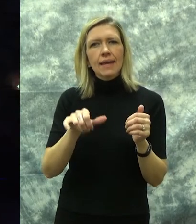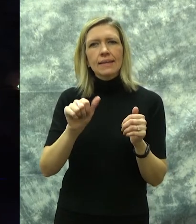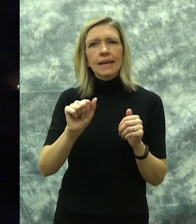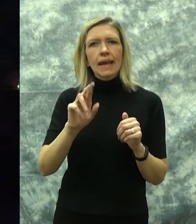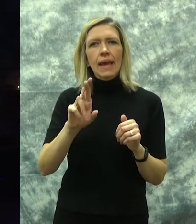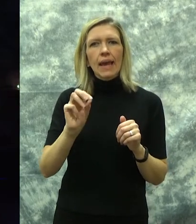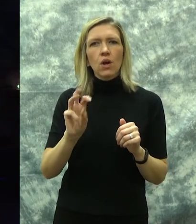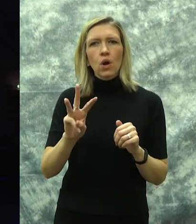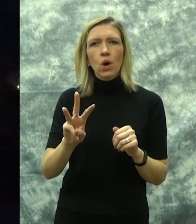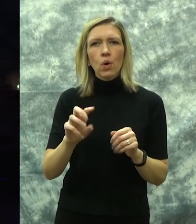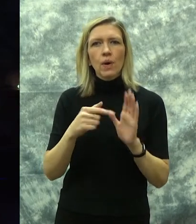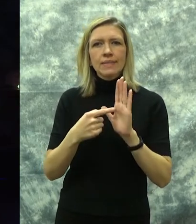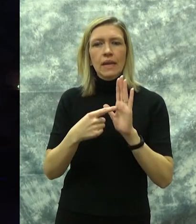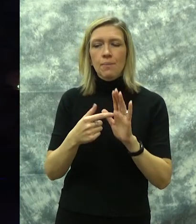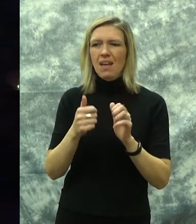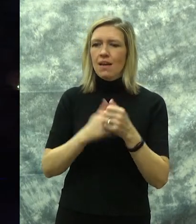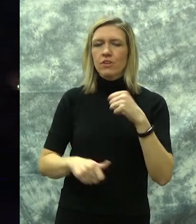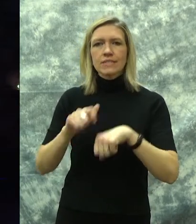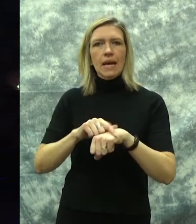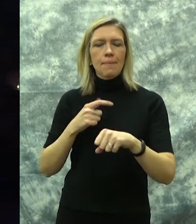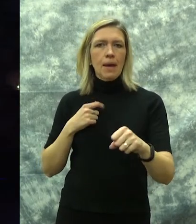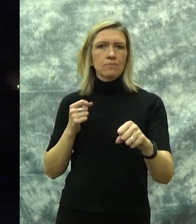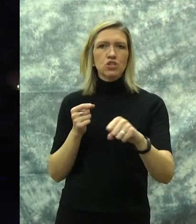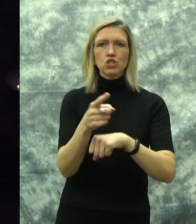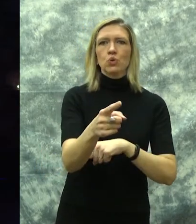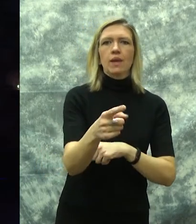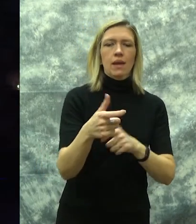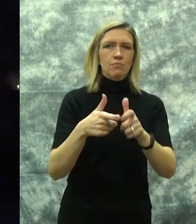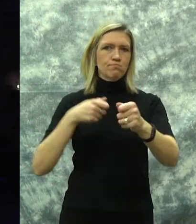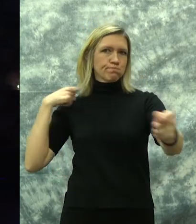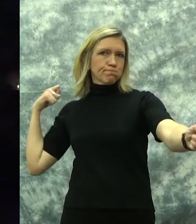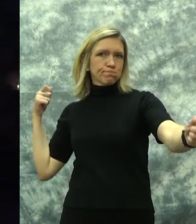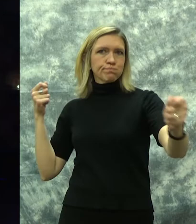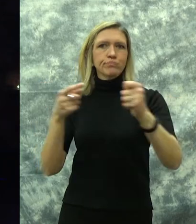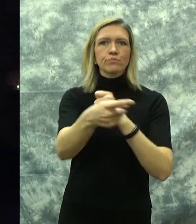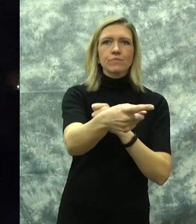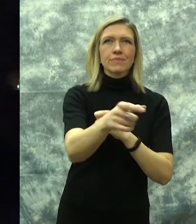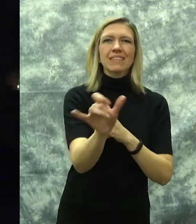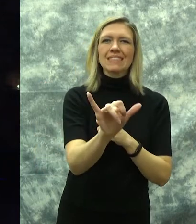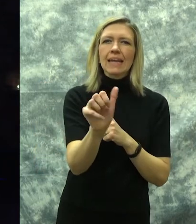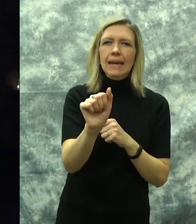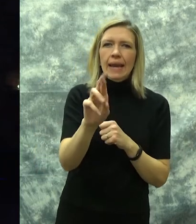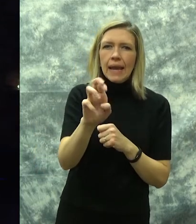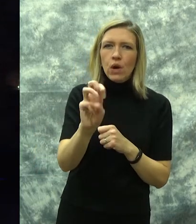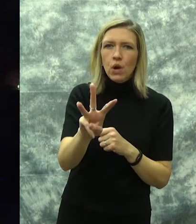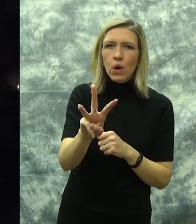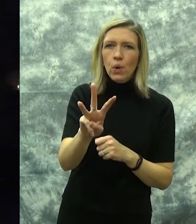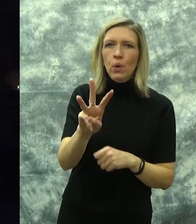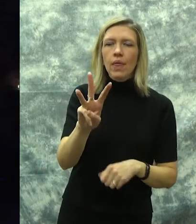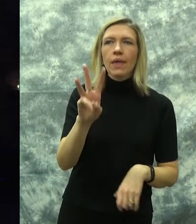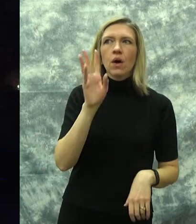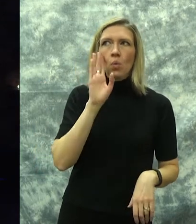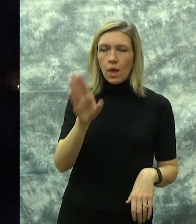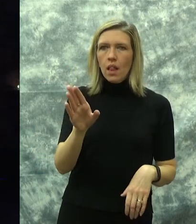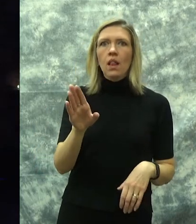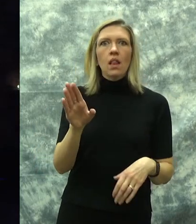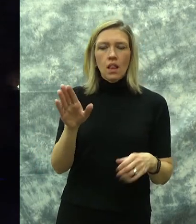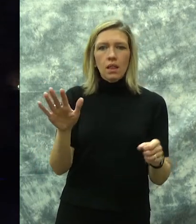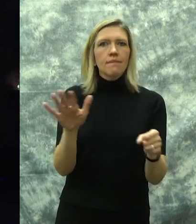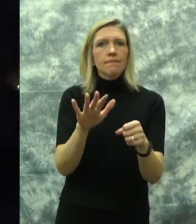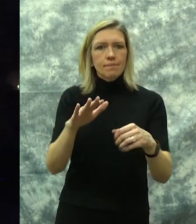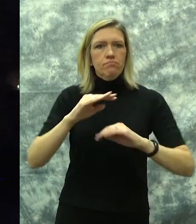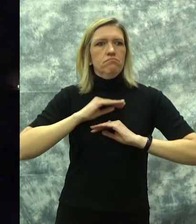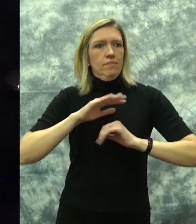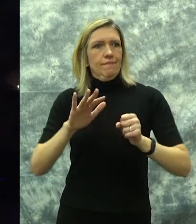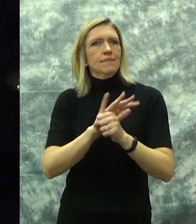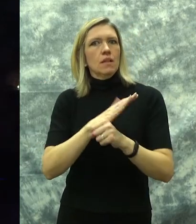I'm shooting forth a thought, it's like that arrow that's going forth that will ultimately fulfill my life with the atmosphere of my